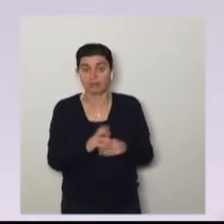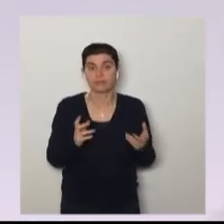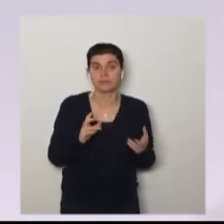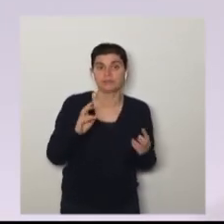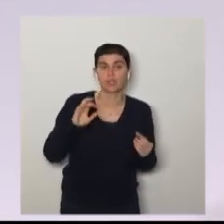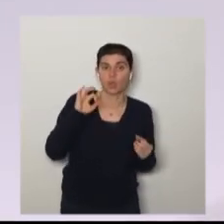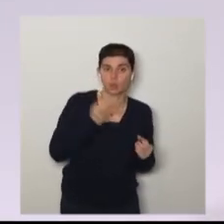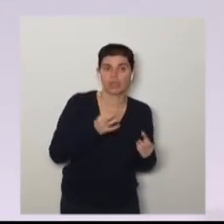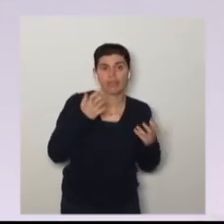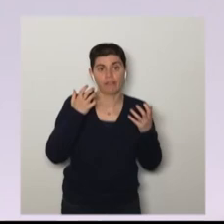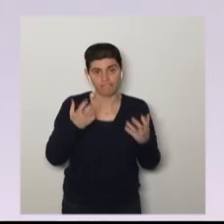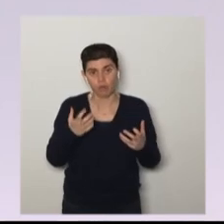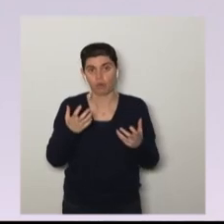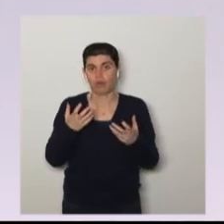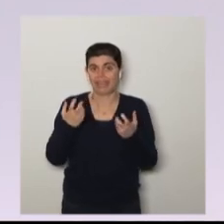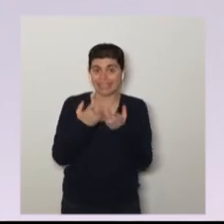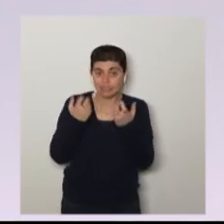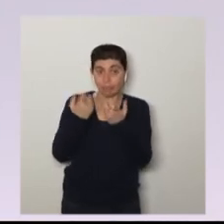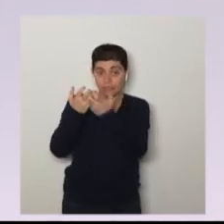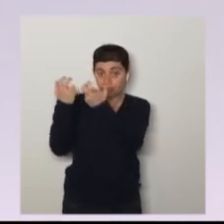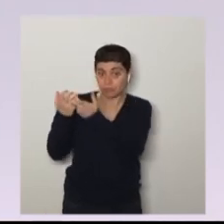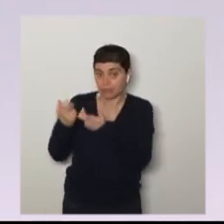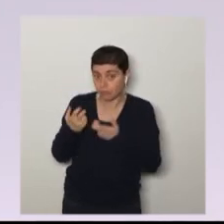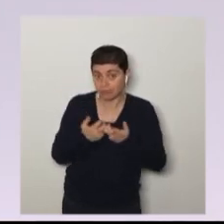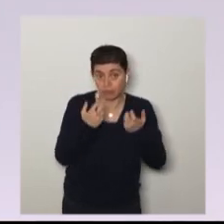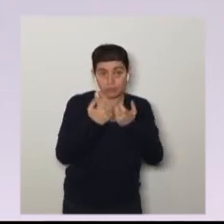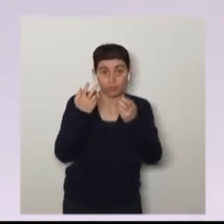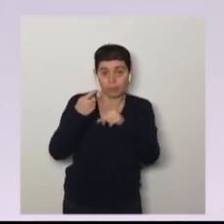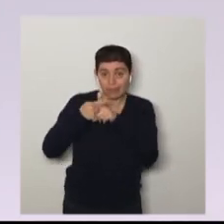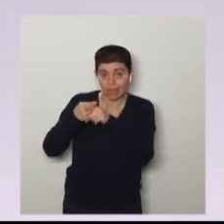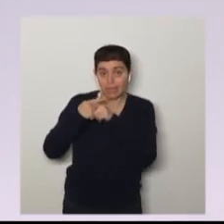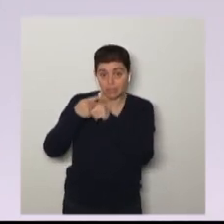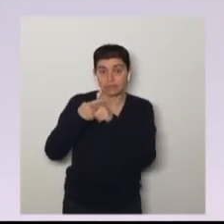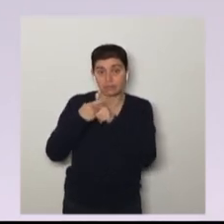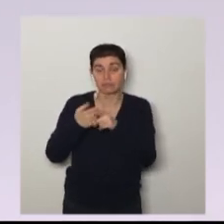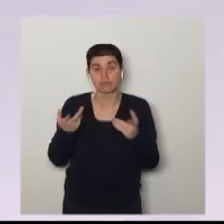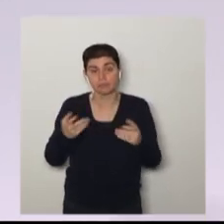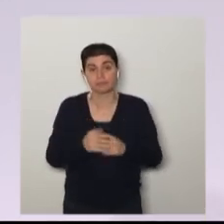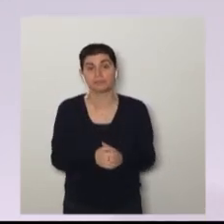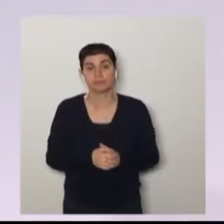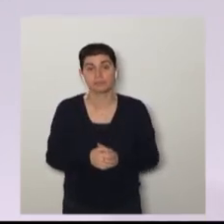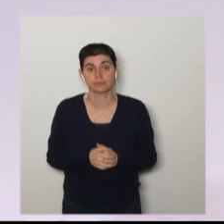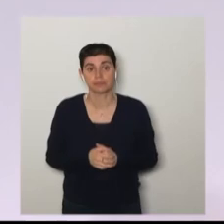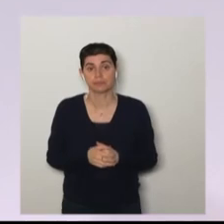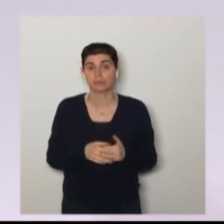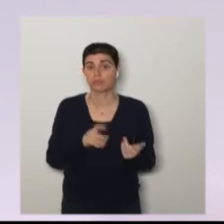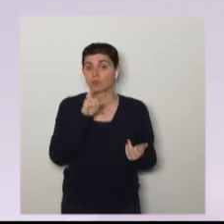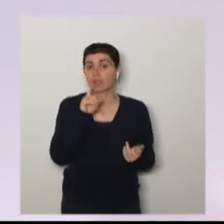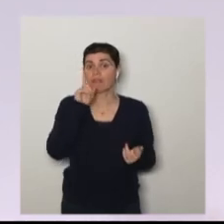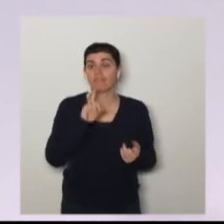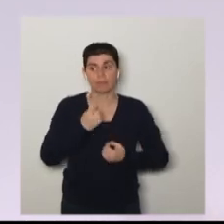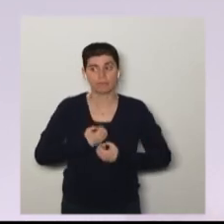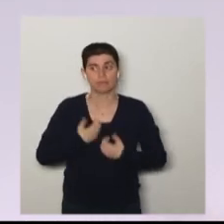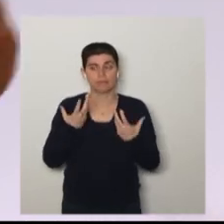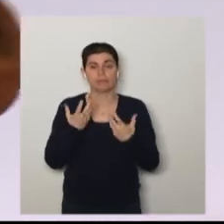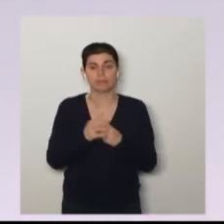this more specific translation that was also discussed in, with the previous speaker. So it's not only translating in the